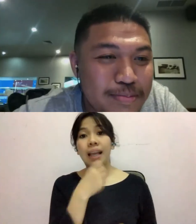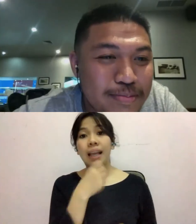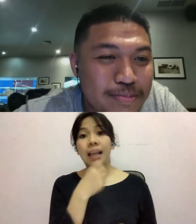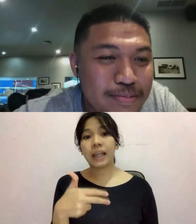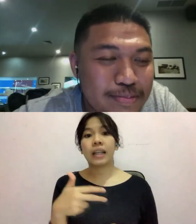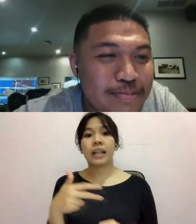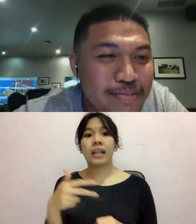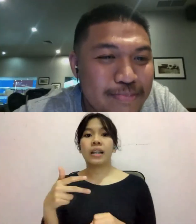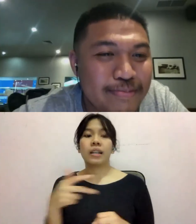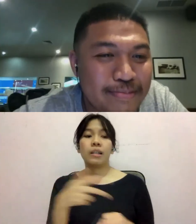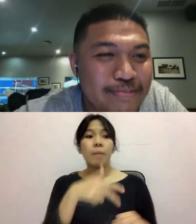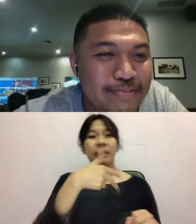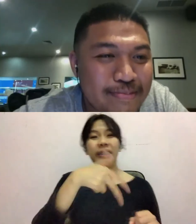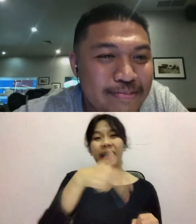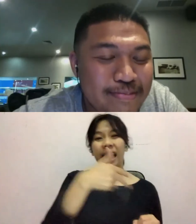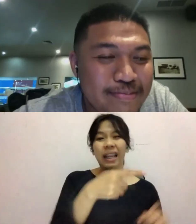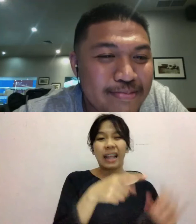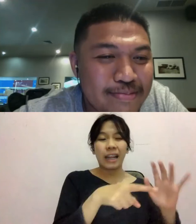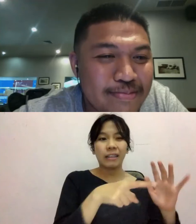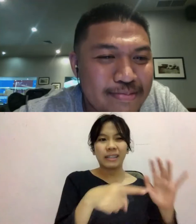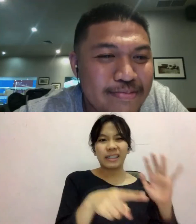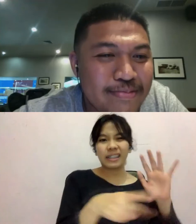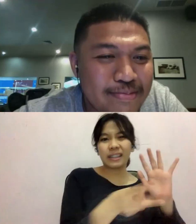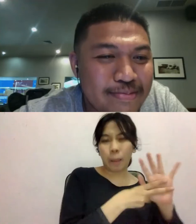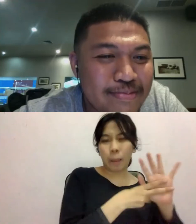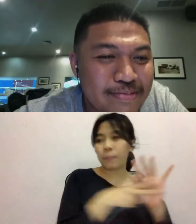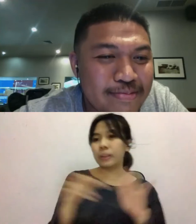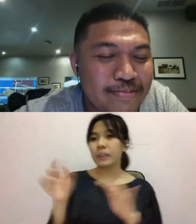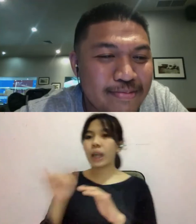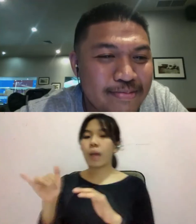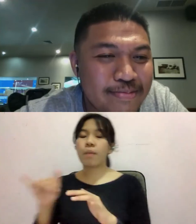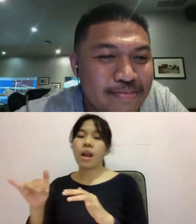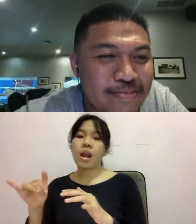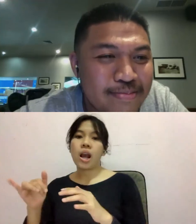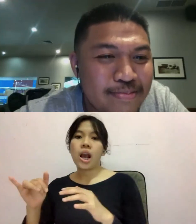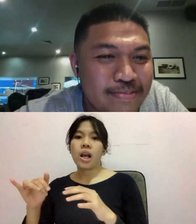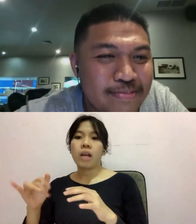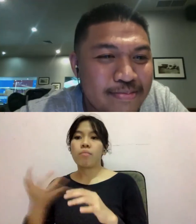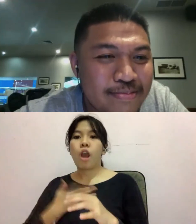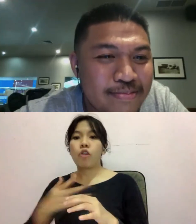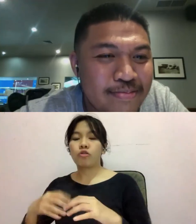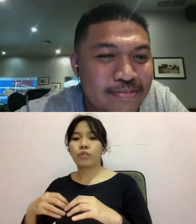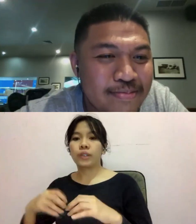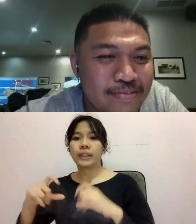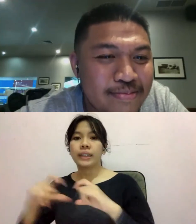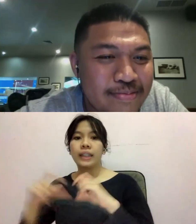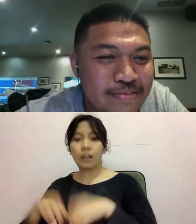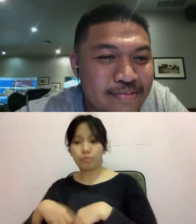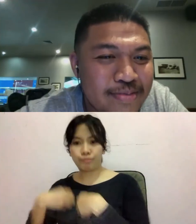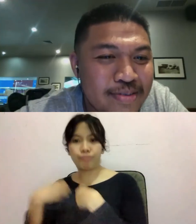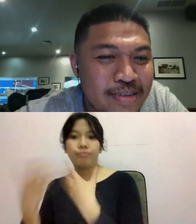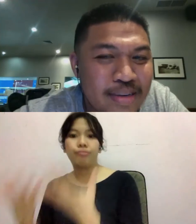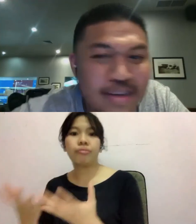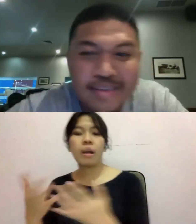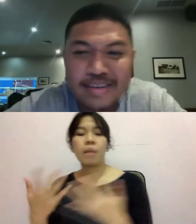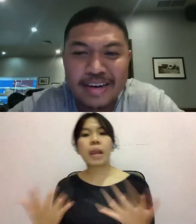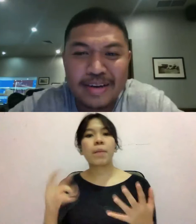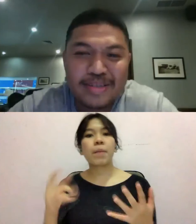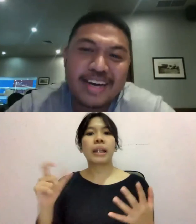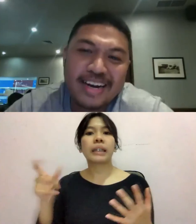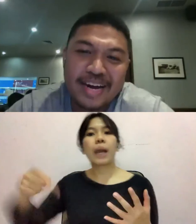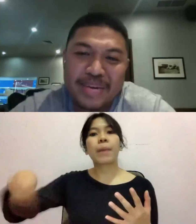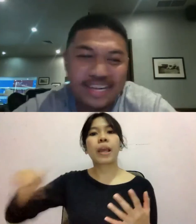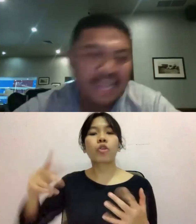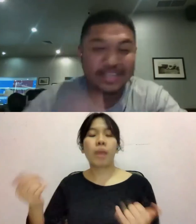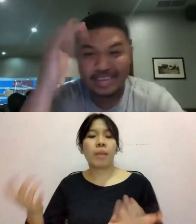express love and how we interpret love. So how we give and accept love. What do you think about it? Yeah.